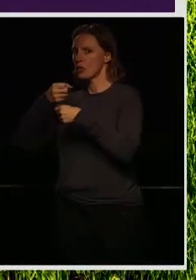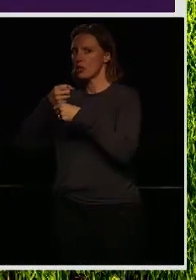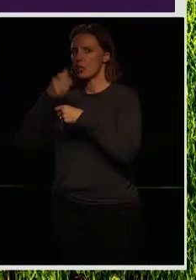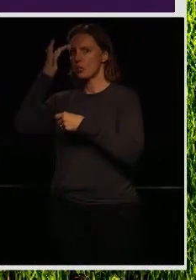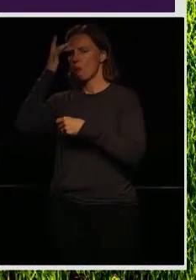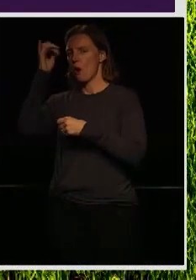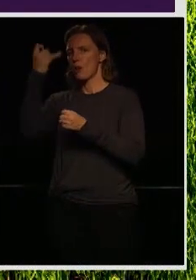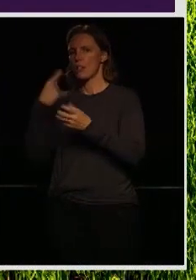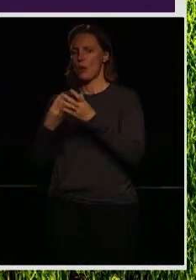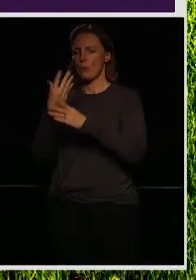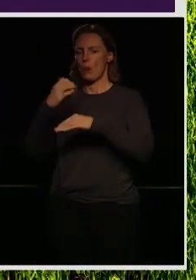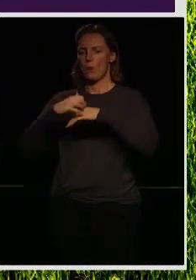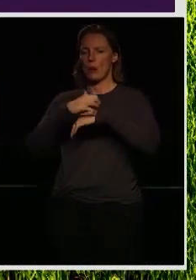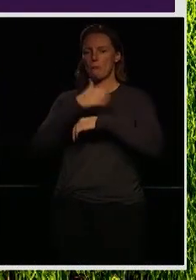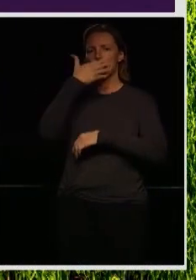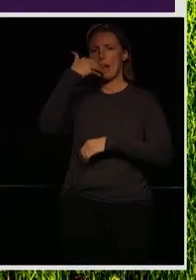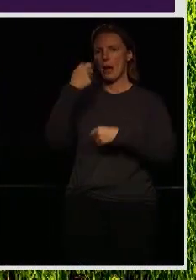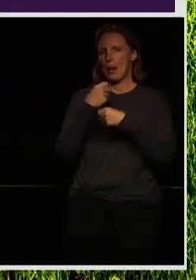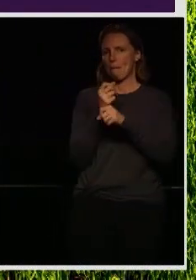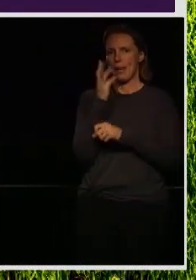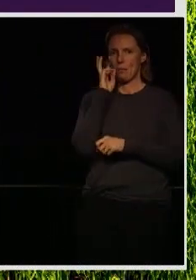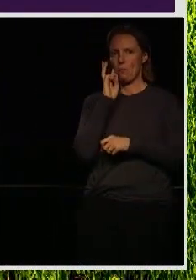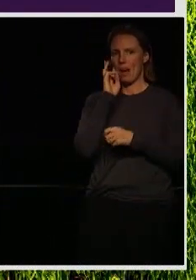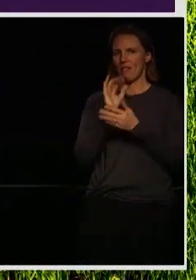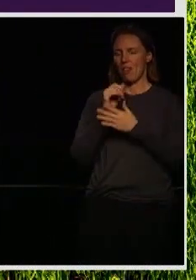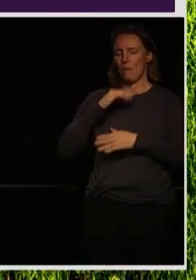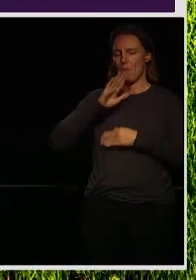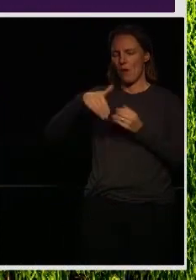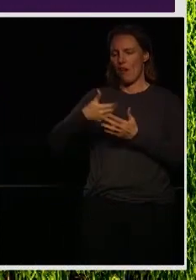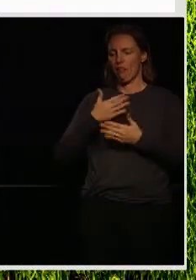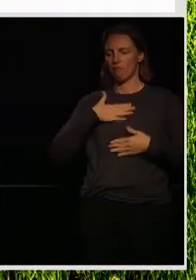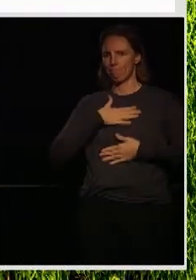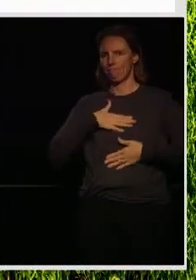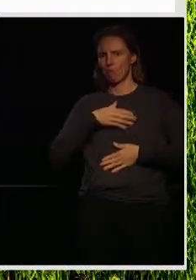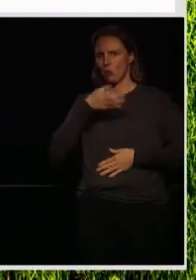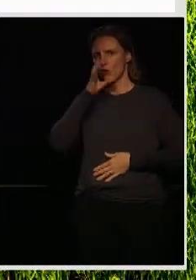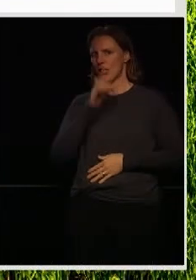better and make the wine that we all like to drink.